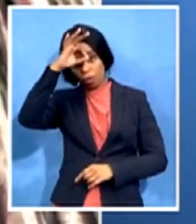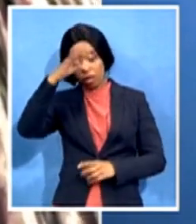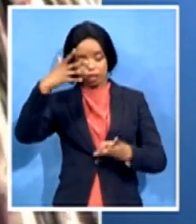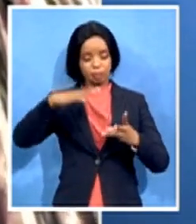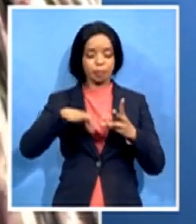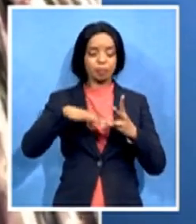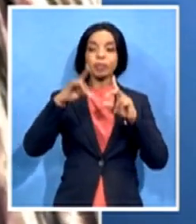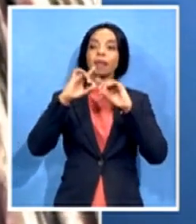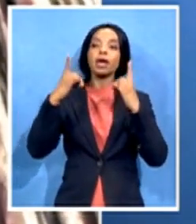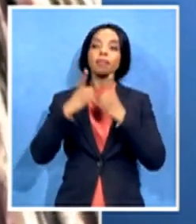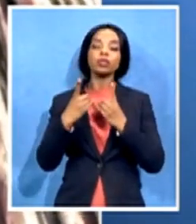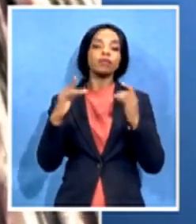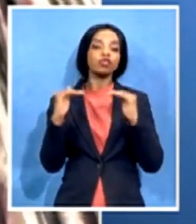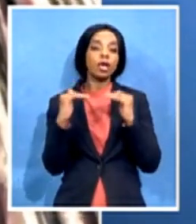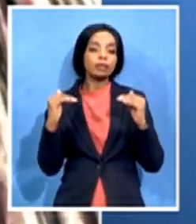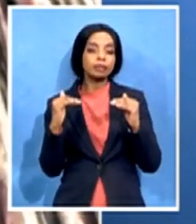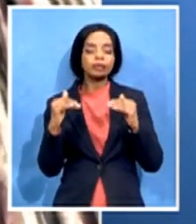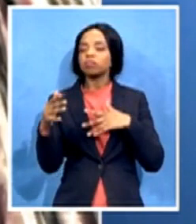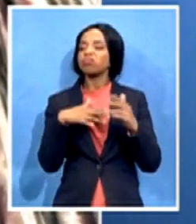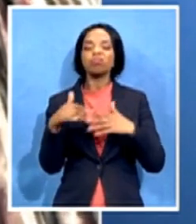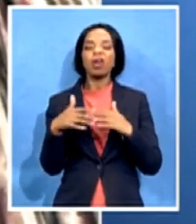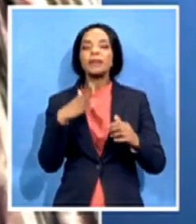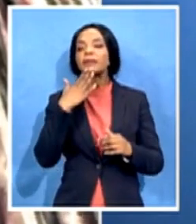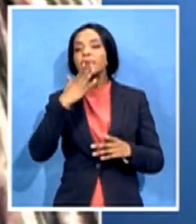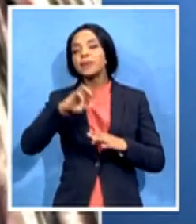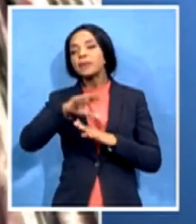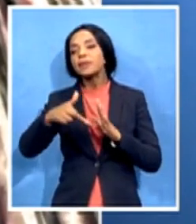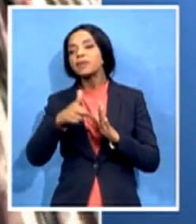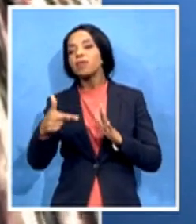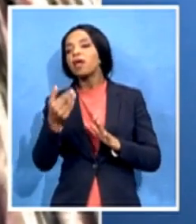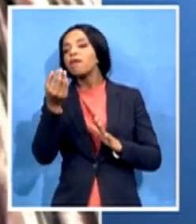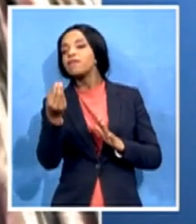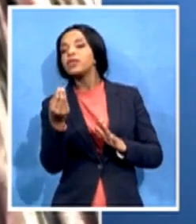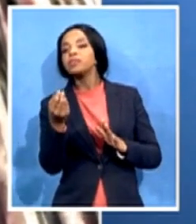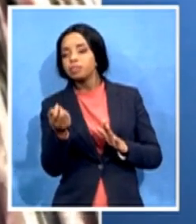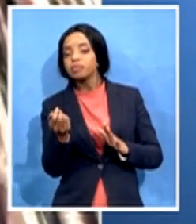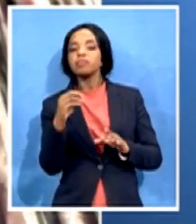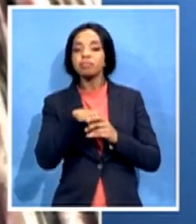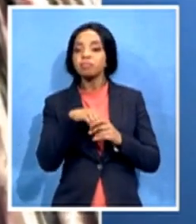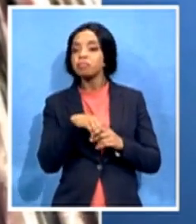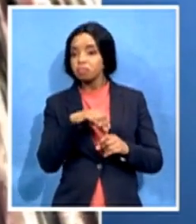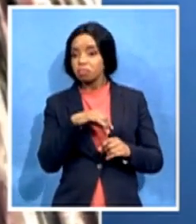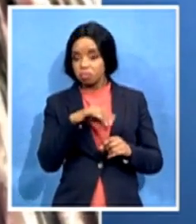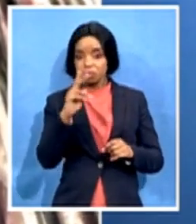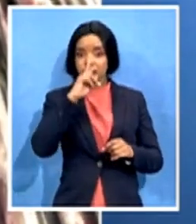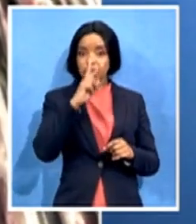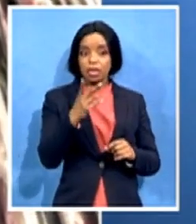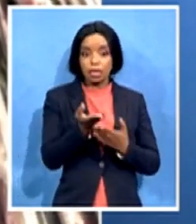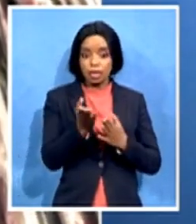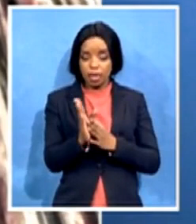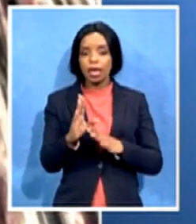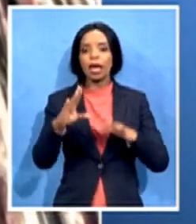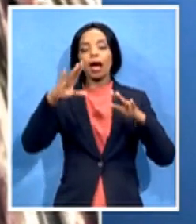interested role player within the stock theft or within the livestock industry and policing could share some ideas